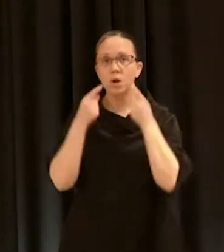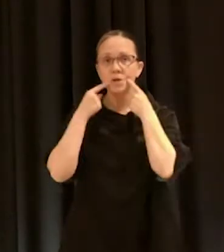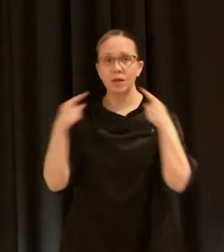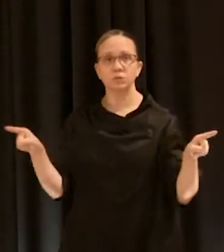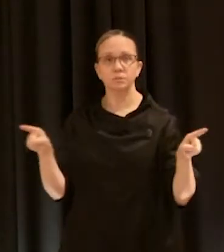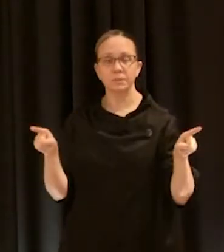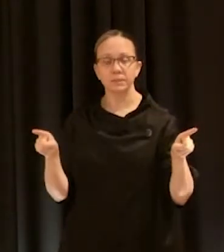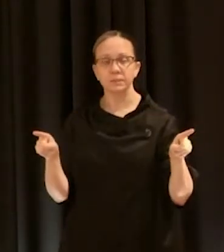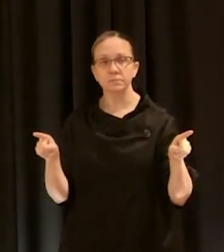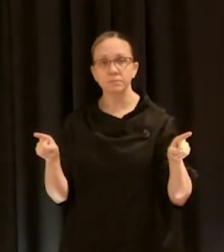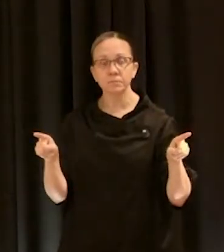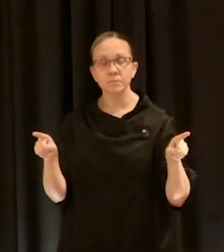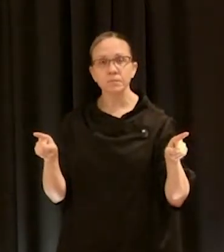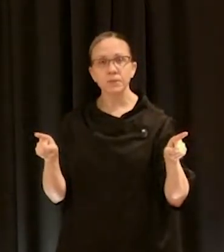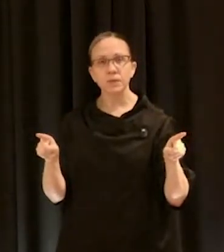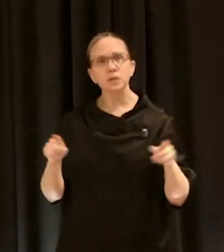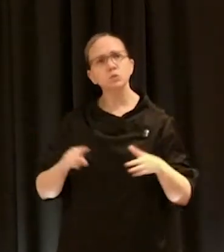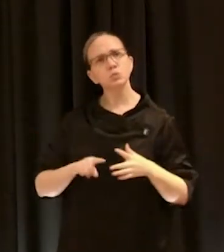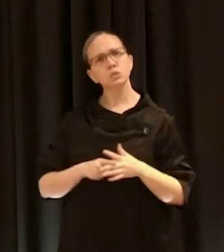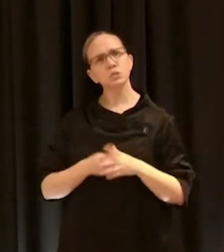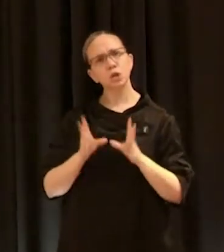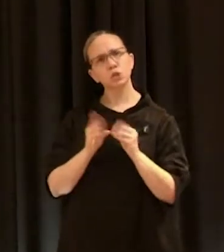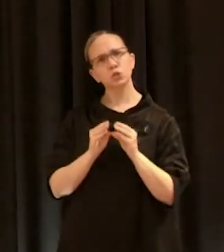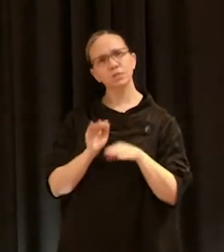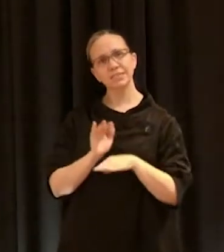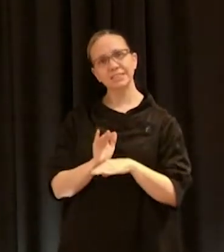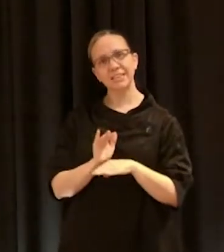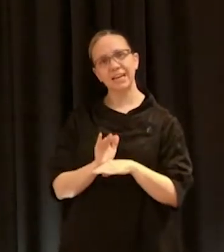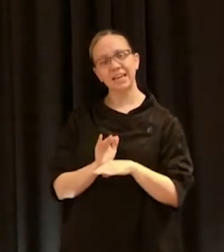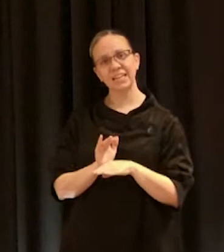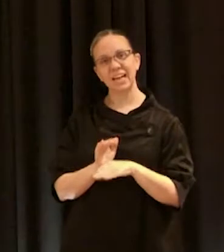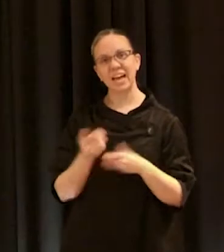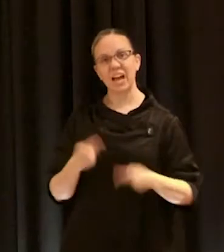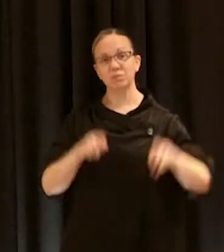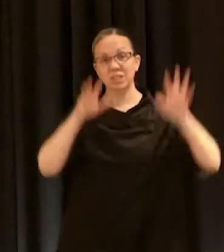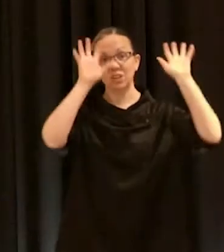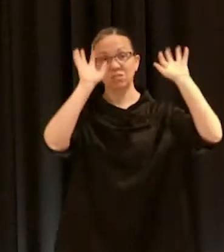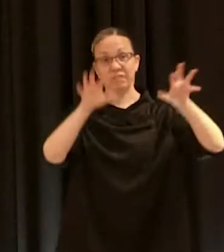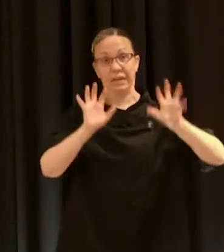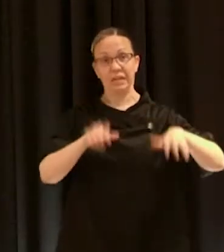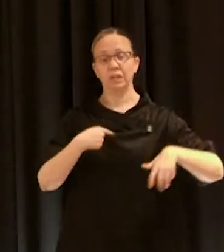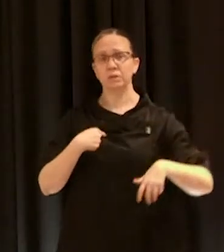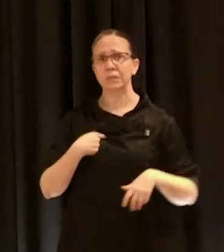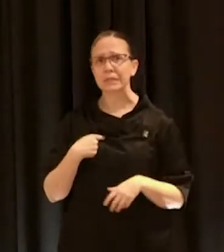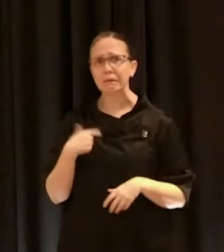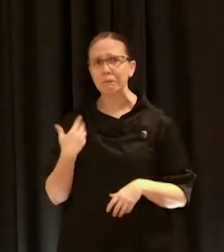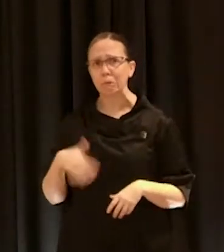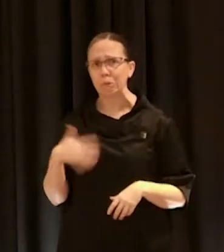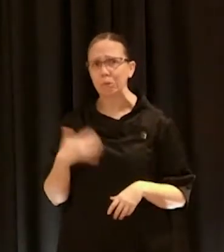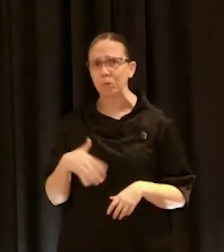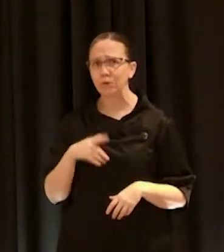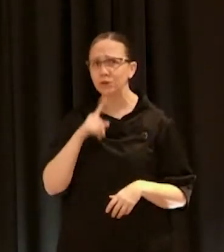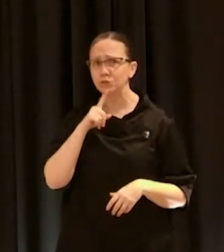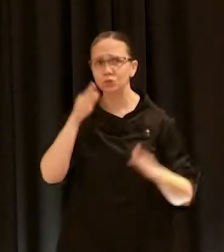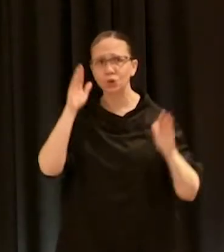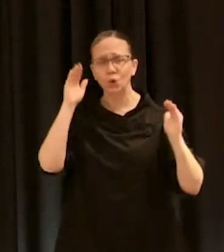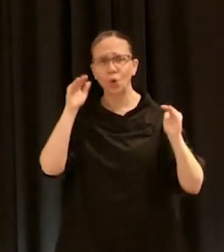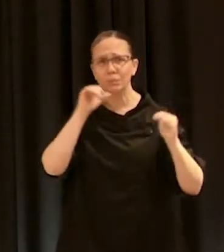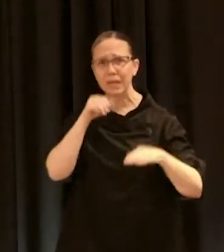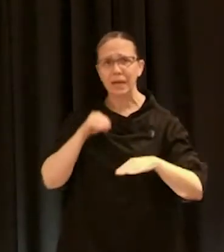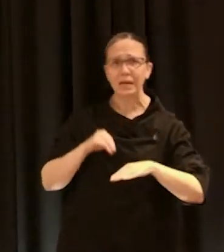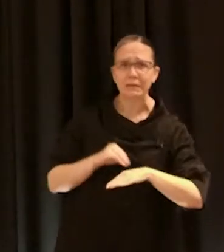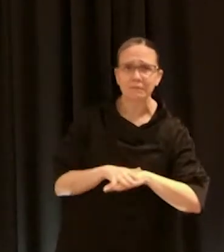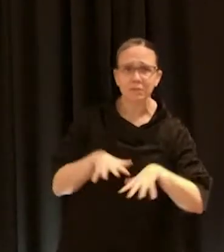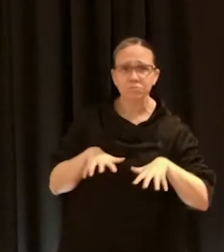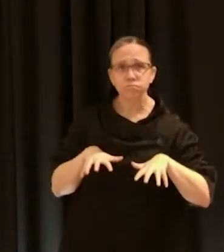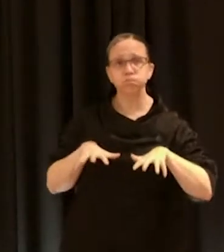announcements. As we started service tonight, it was raining here, and I was like, oh, I sure hope this doesn't affect